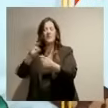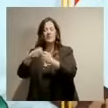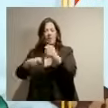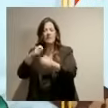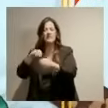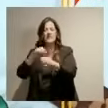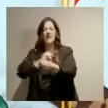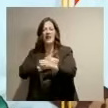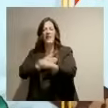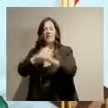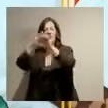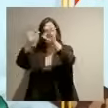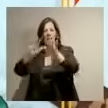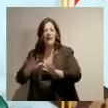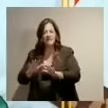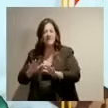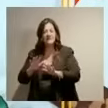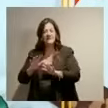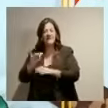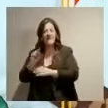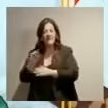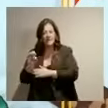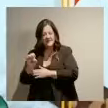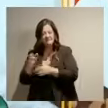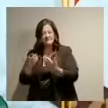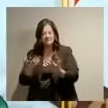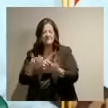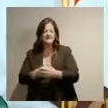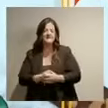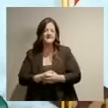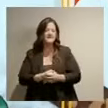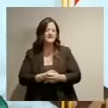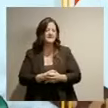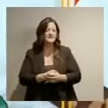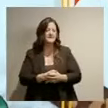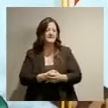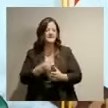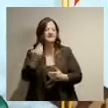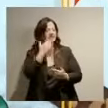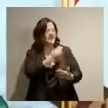conversations that we'll be having next week in this space. Thank you, Governor. Thank you.